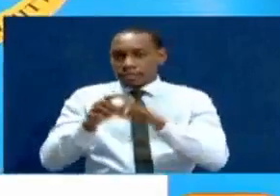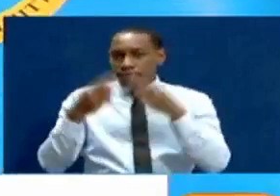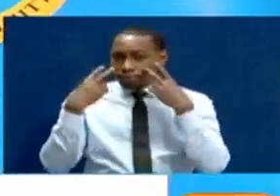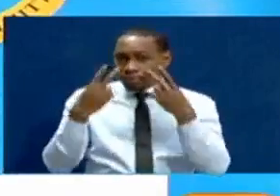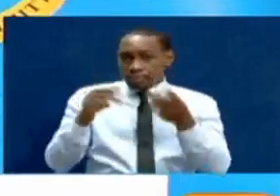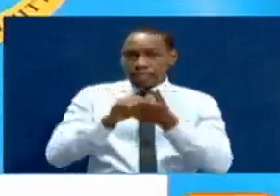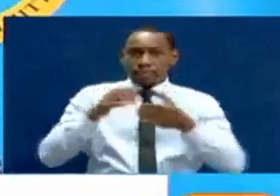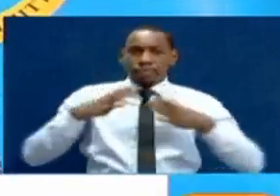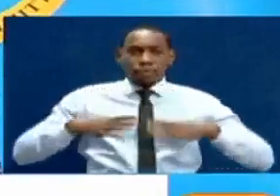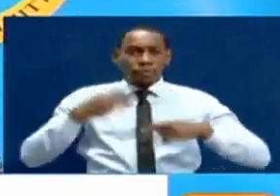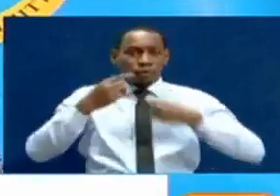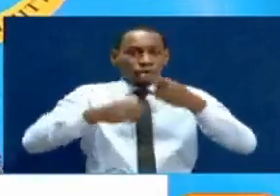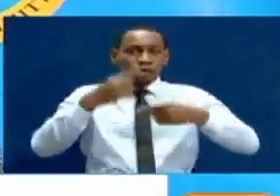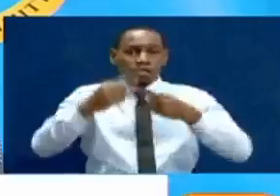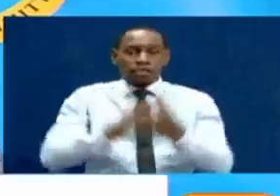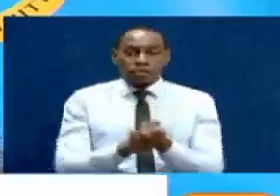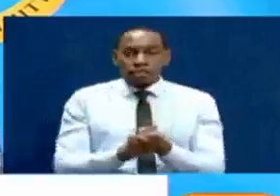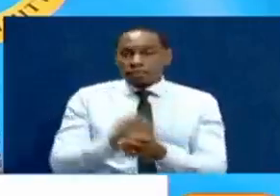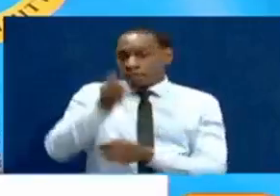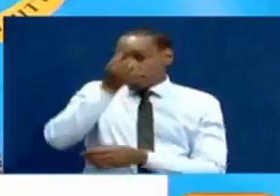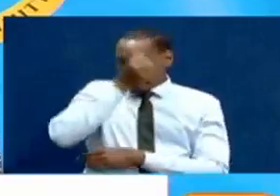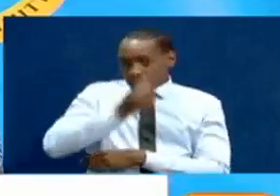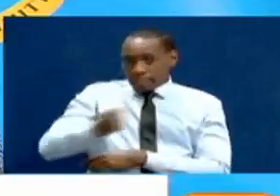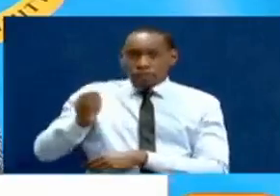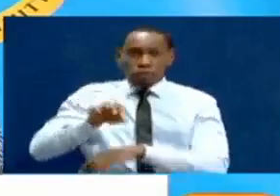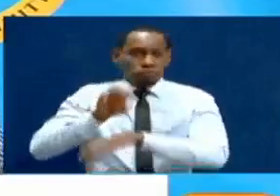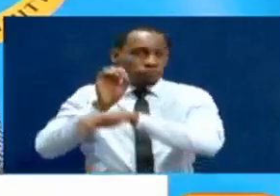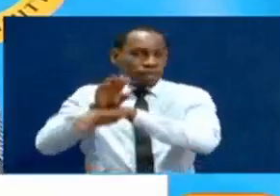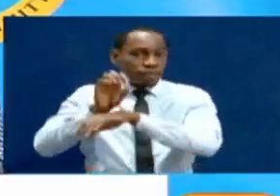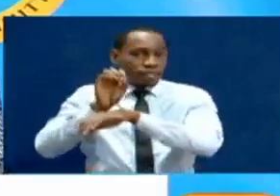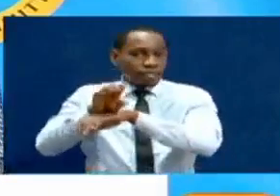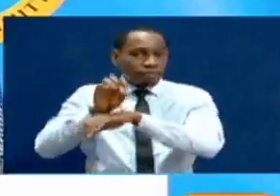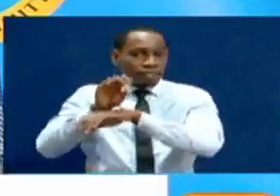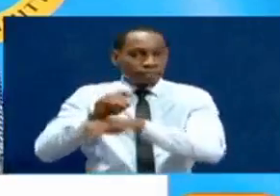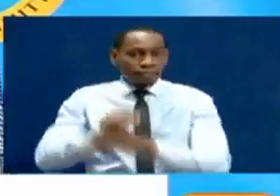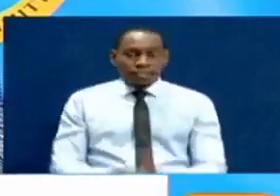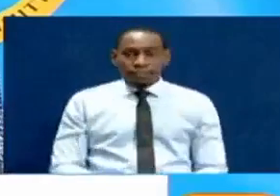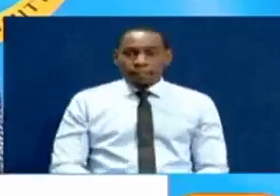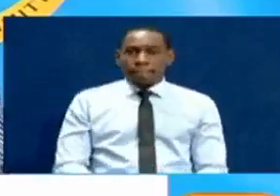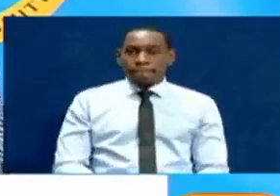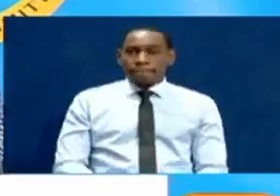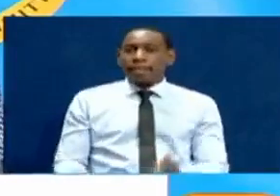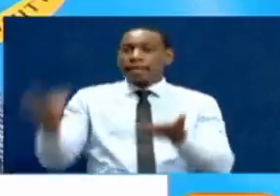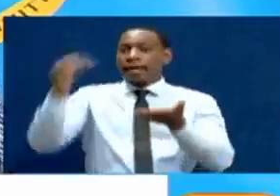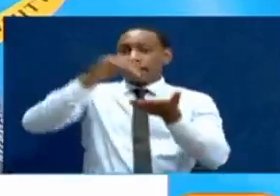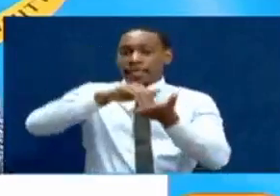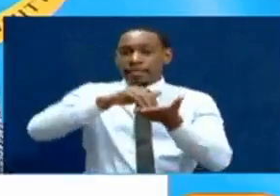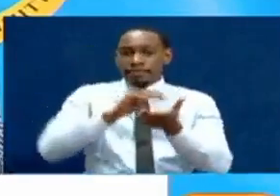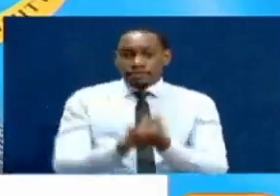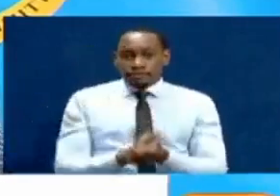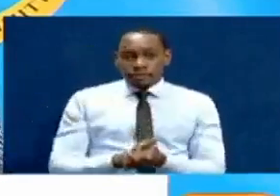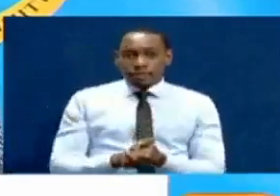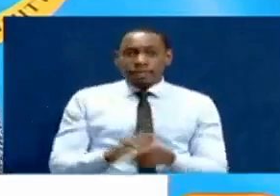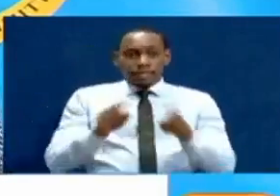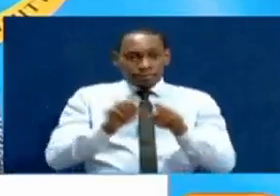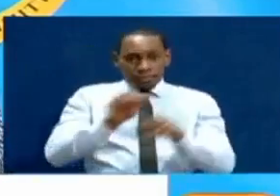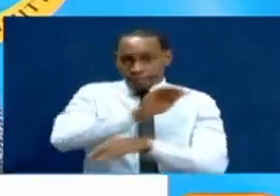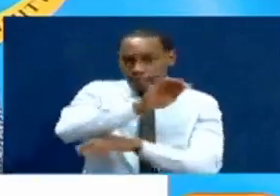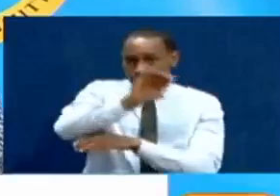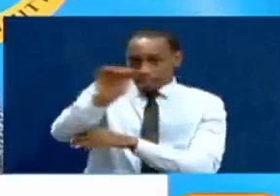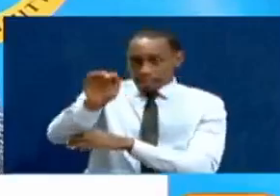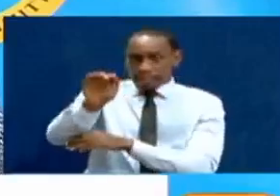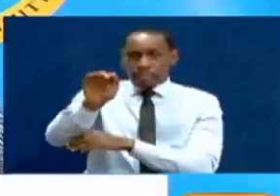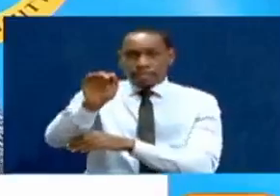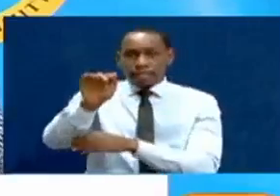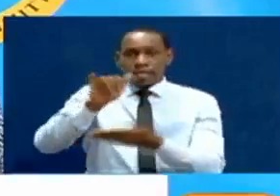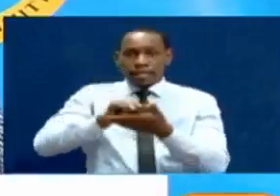that people continue to disregard this advice. Once again, I am asking you to